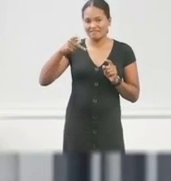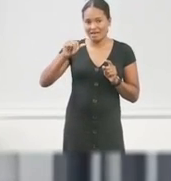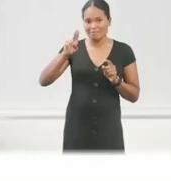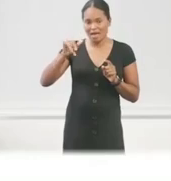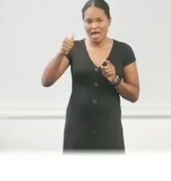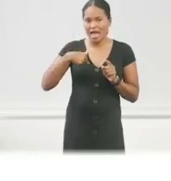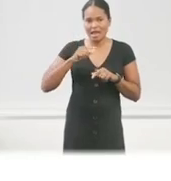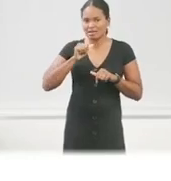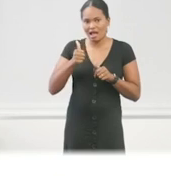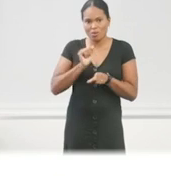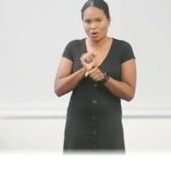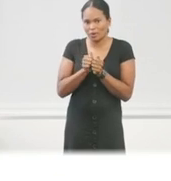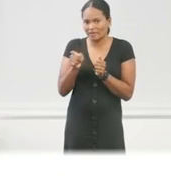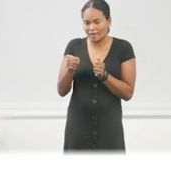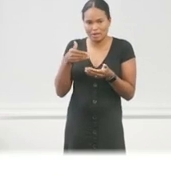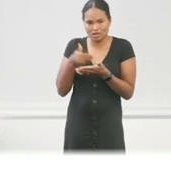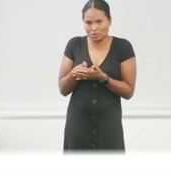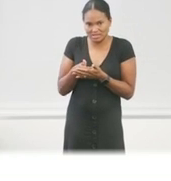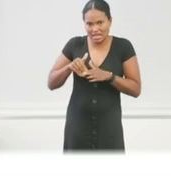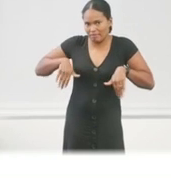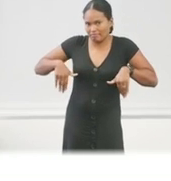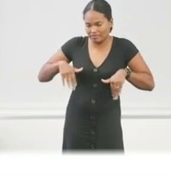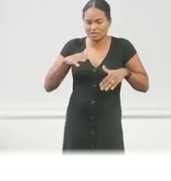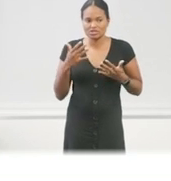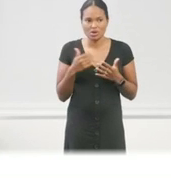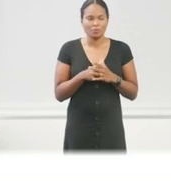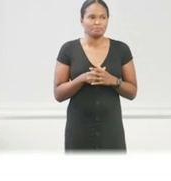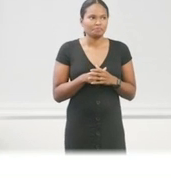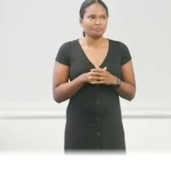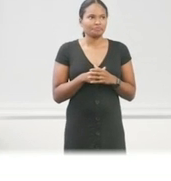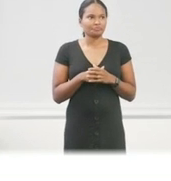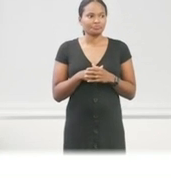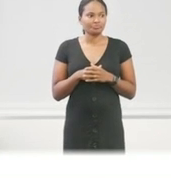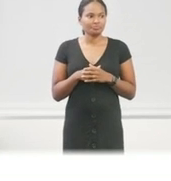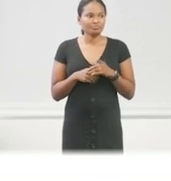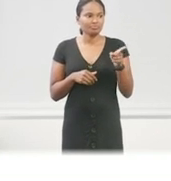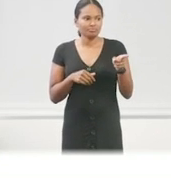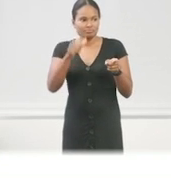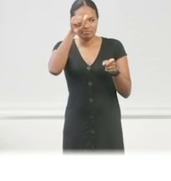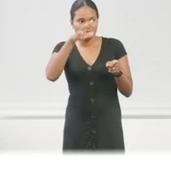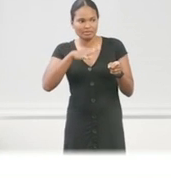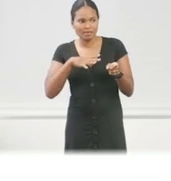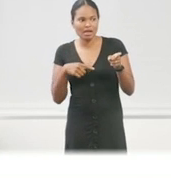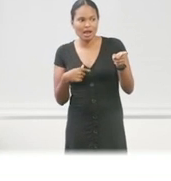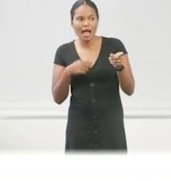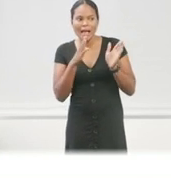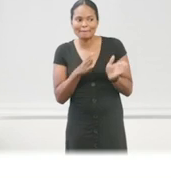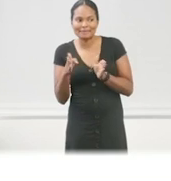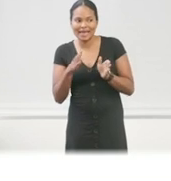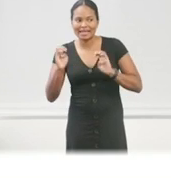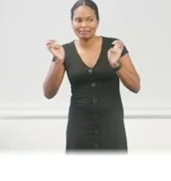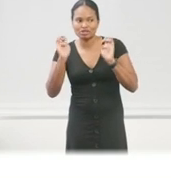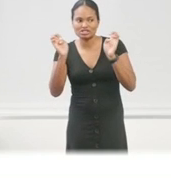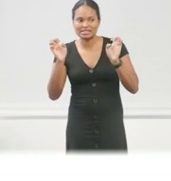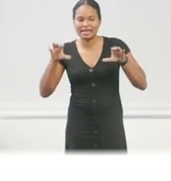County Medical Examiner's Office yet. So Okay, I'm planning an emergency exercise with them soon. I'll ask